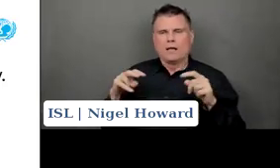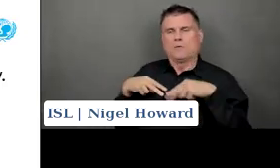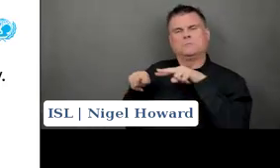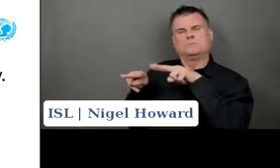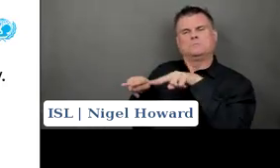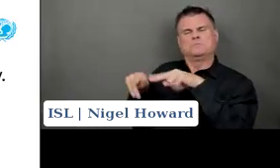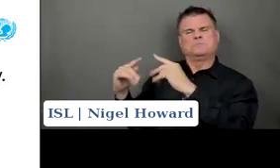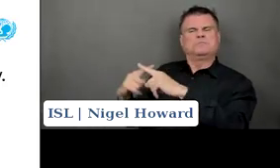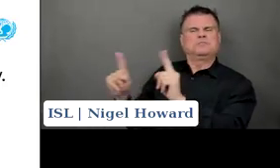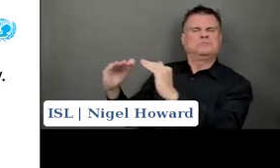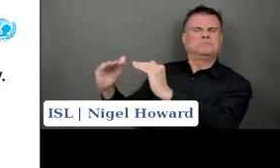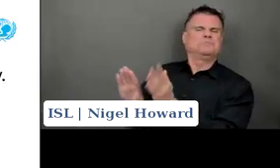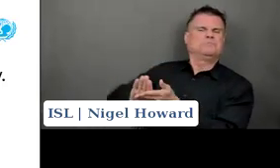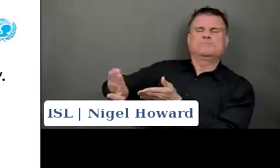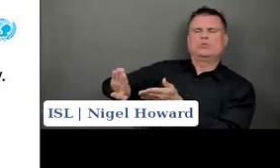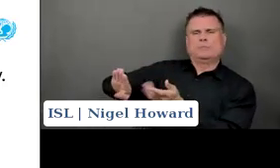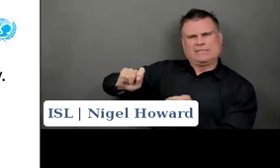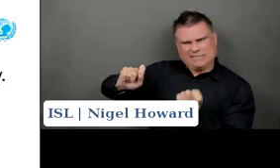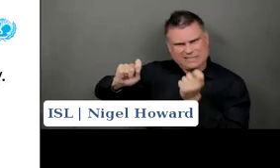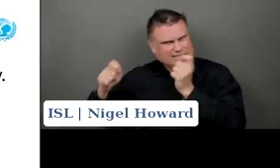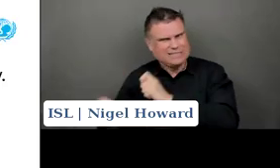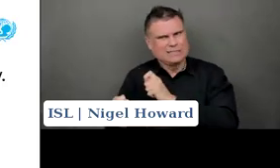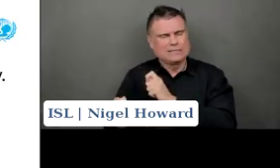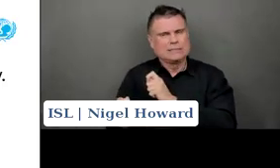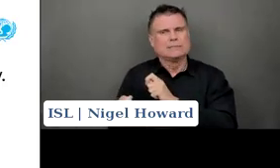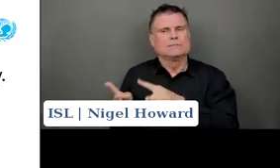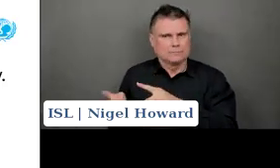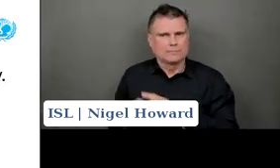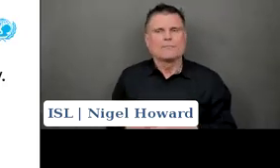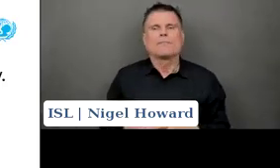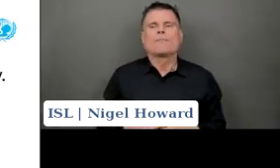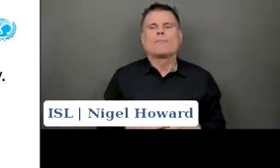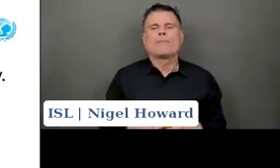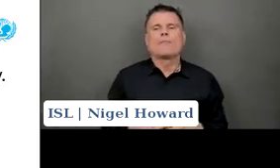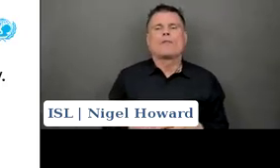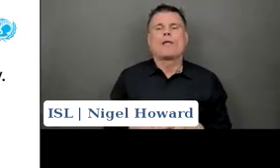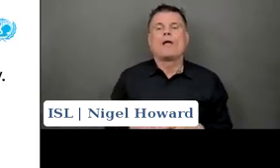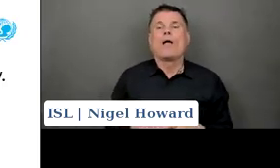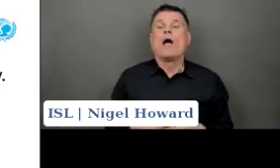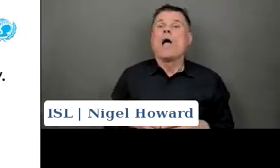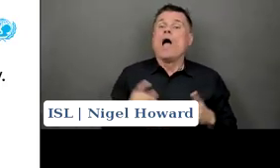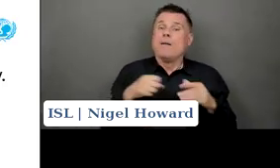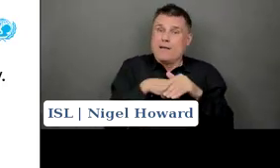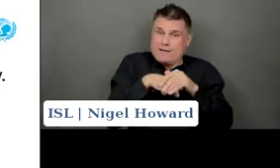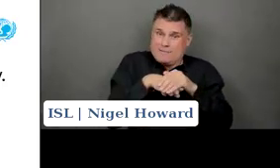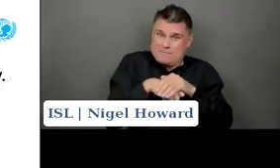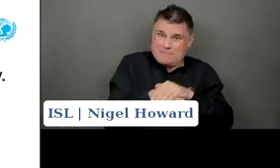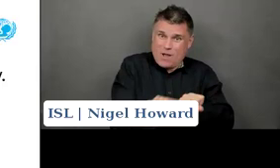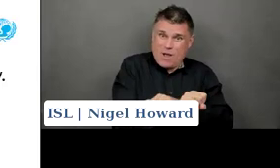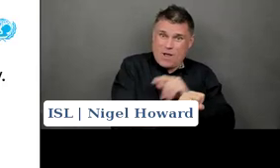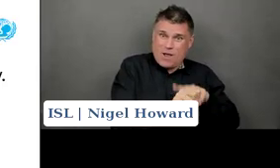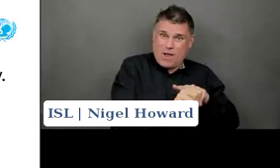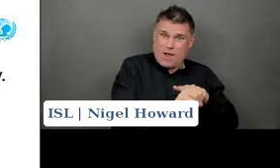leave in workplaces or for a national level policy that is provided to both parents in order